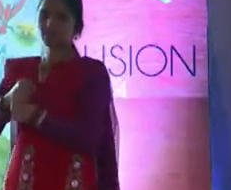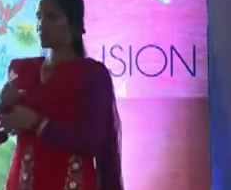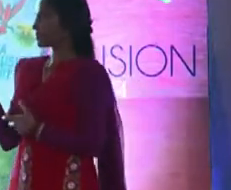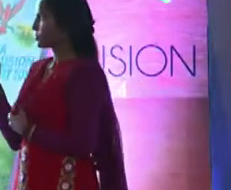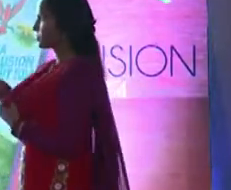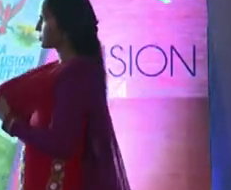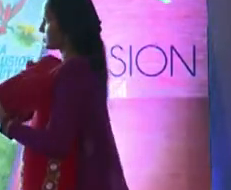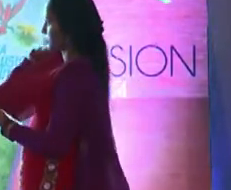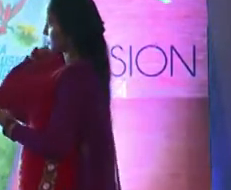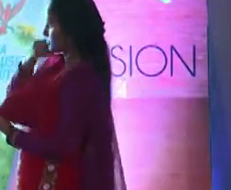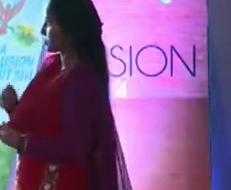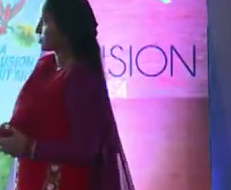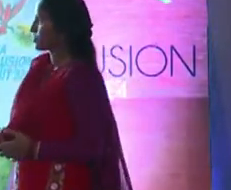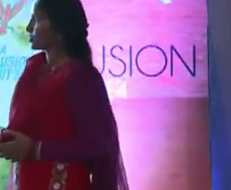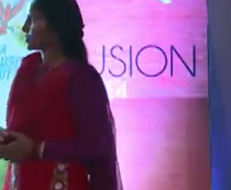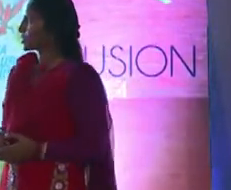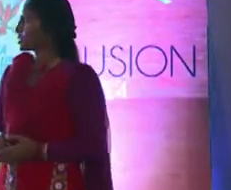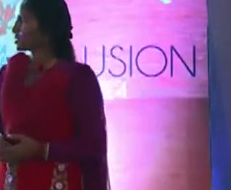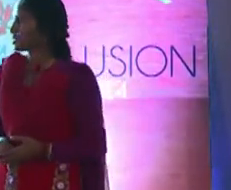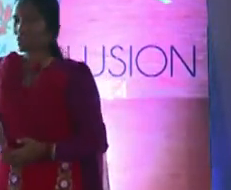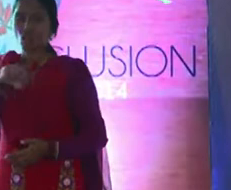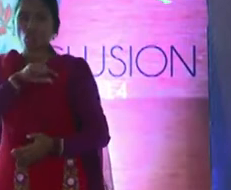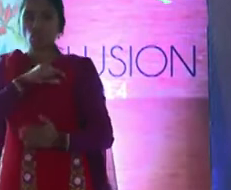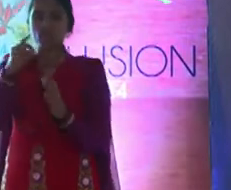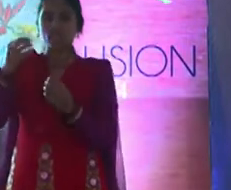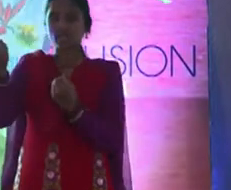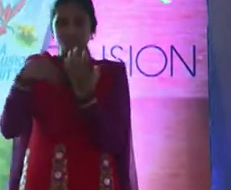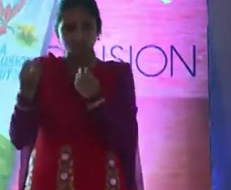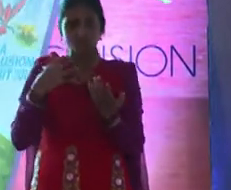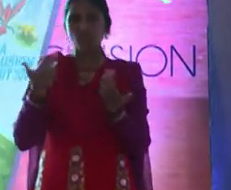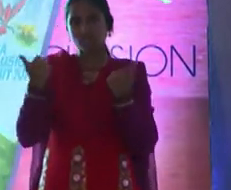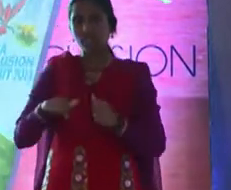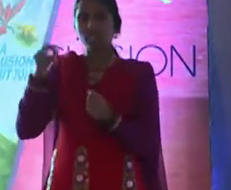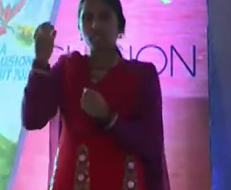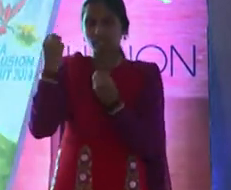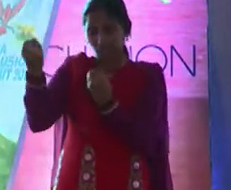finalizing the DPR. So if there are quality inputs, that is what we will undertake